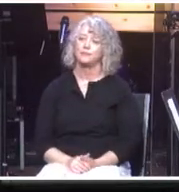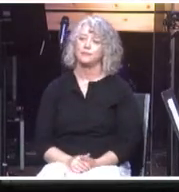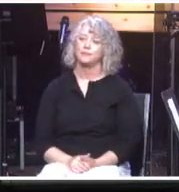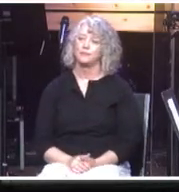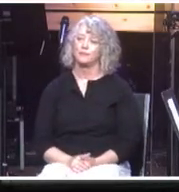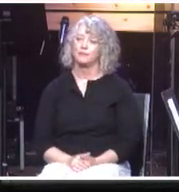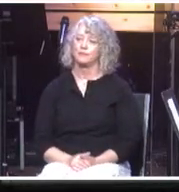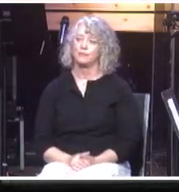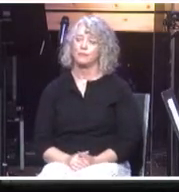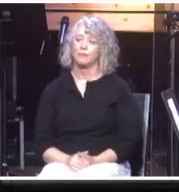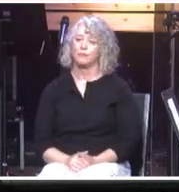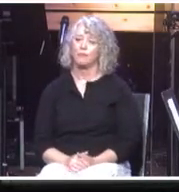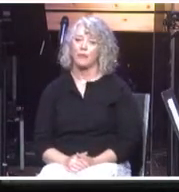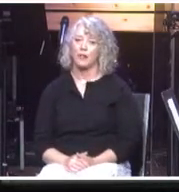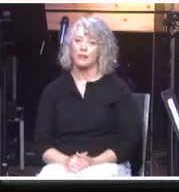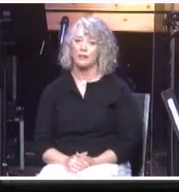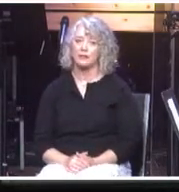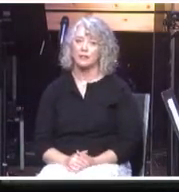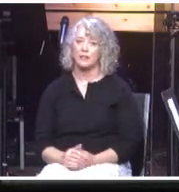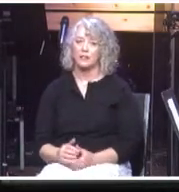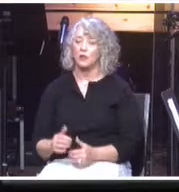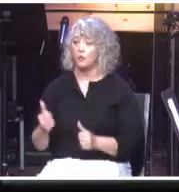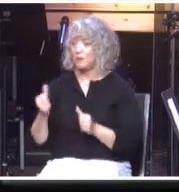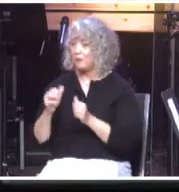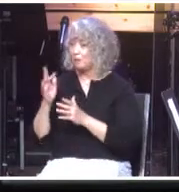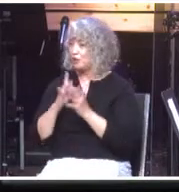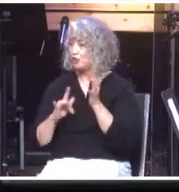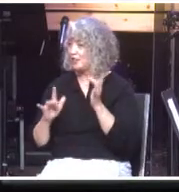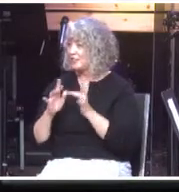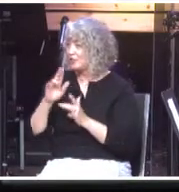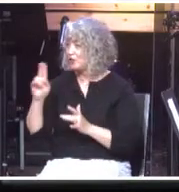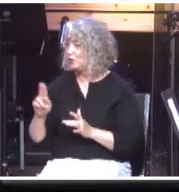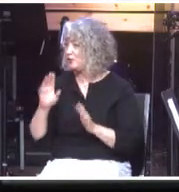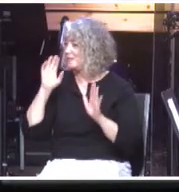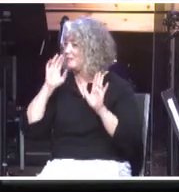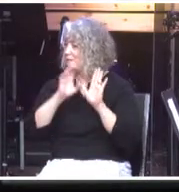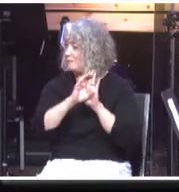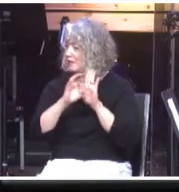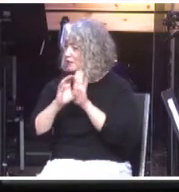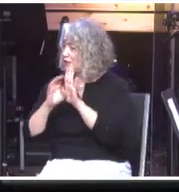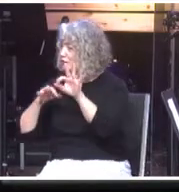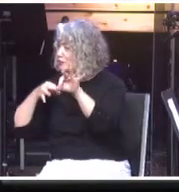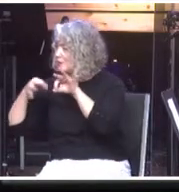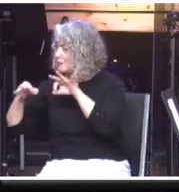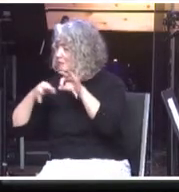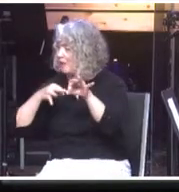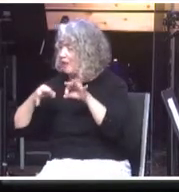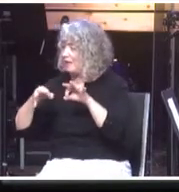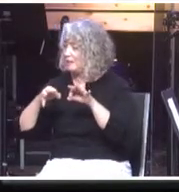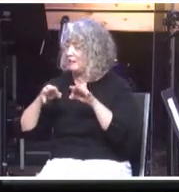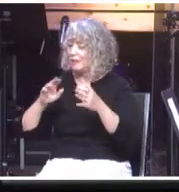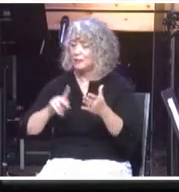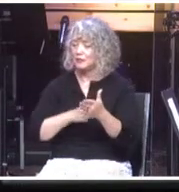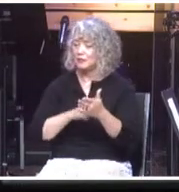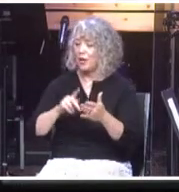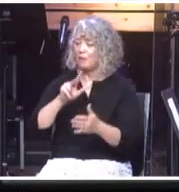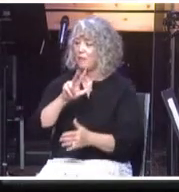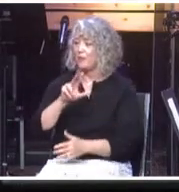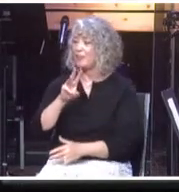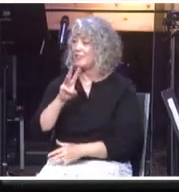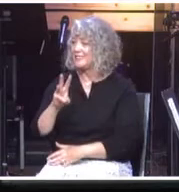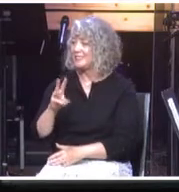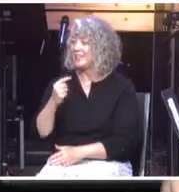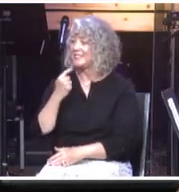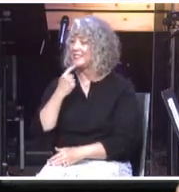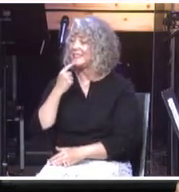You might remember the scene in which Jesus used this very imagery of Psalm 36 when he lamented for